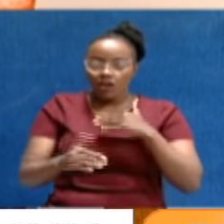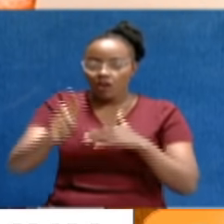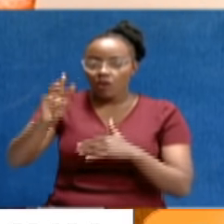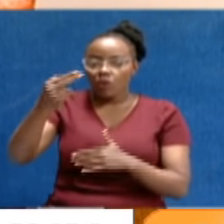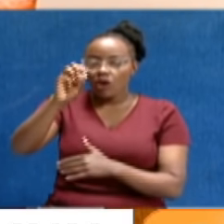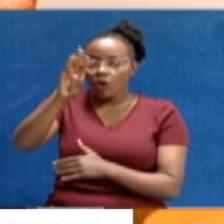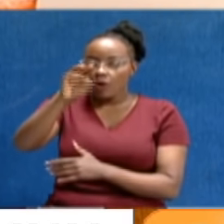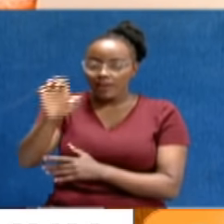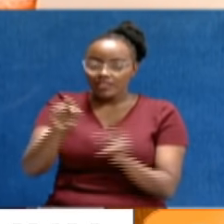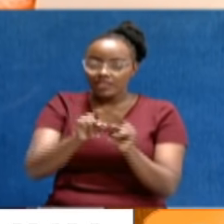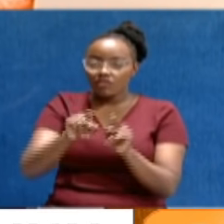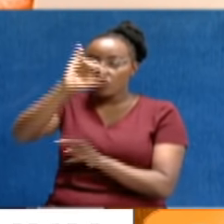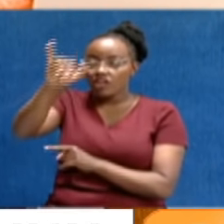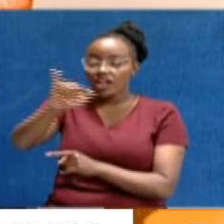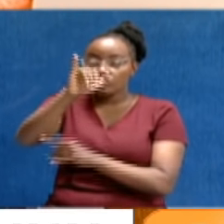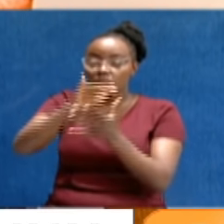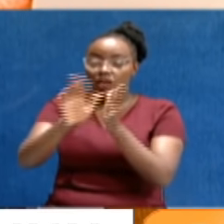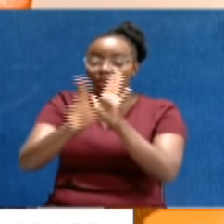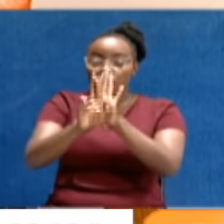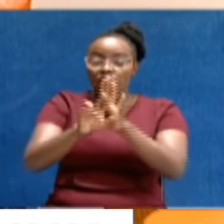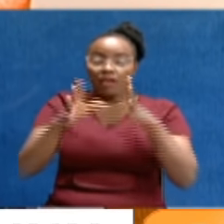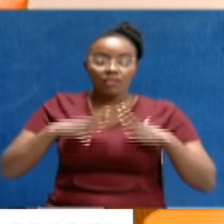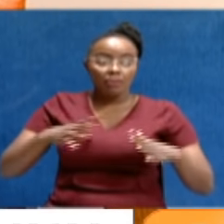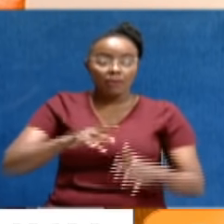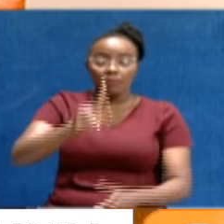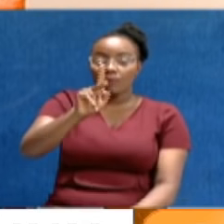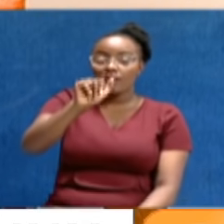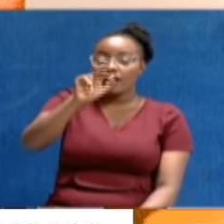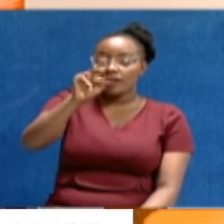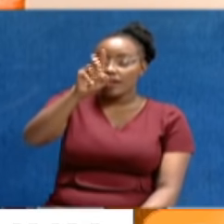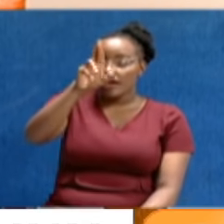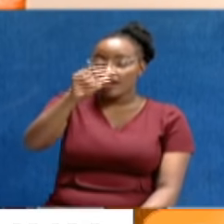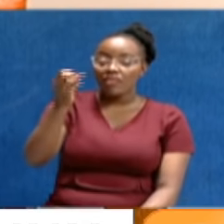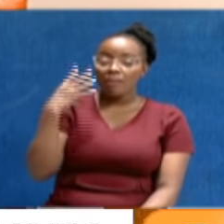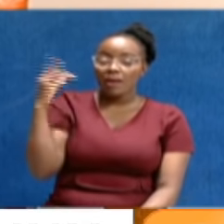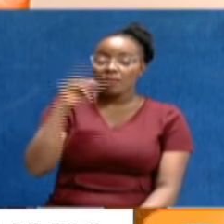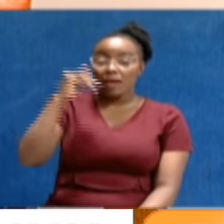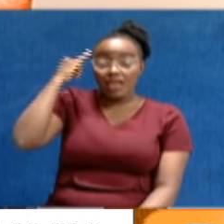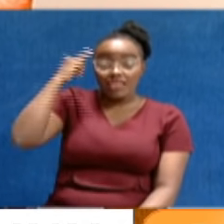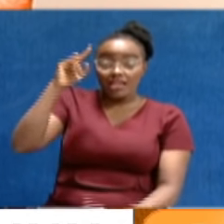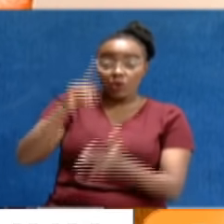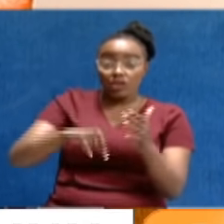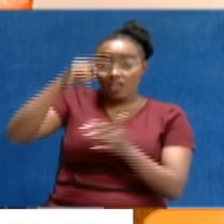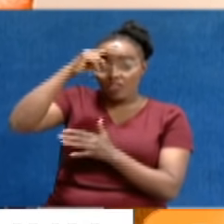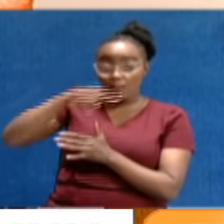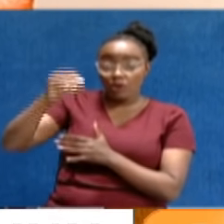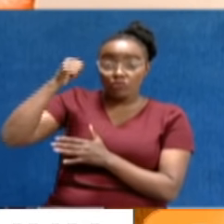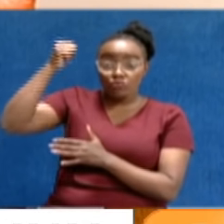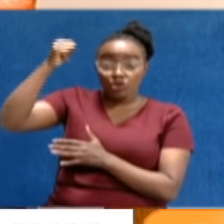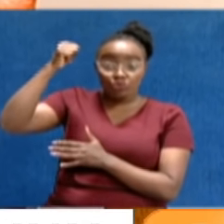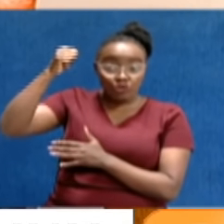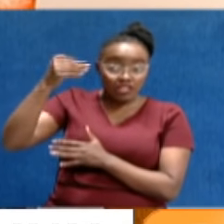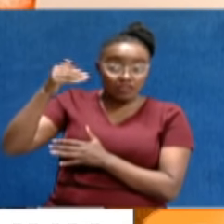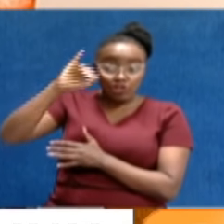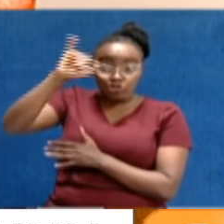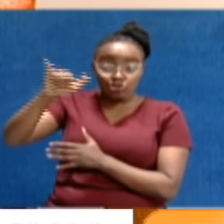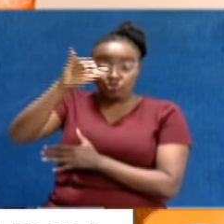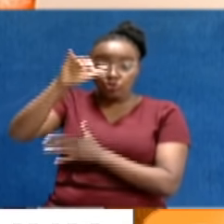Honorable Wahome is elected on a Jubilee ticket to represent the people of Kandara. Because they knew and they thought that the policies of Jubilee